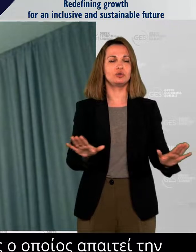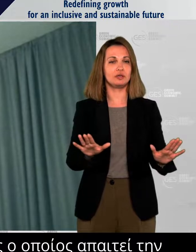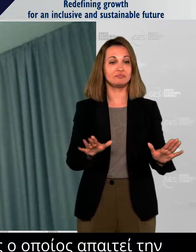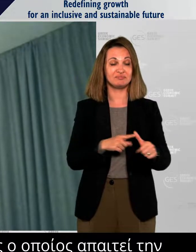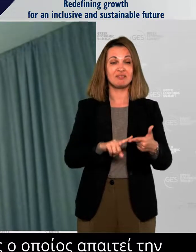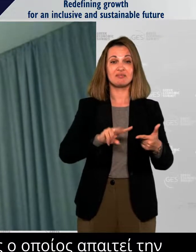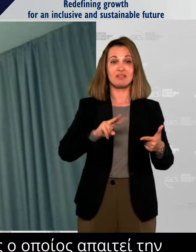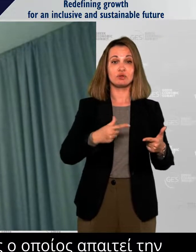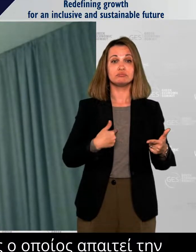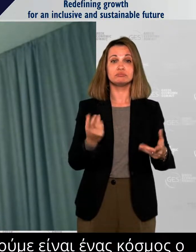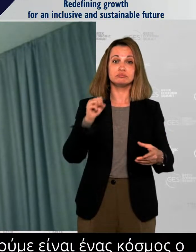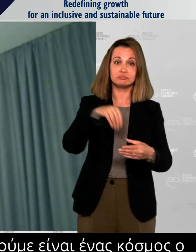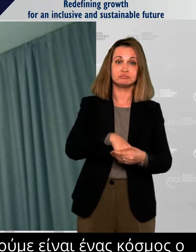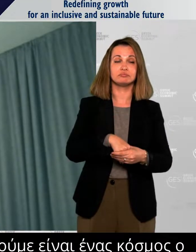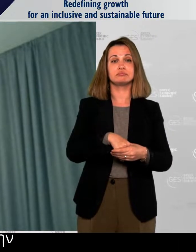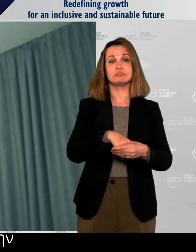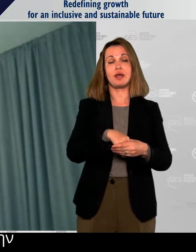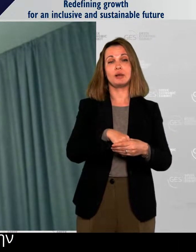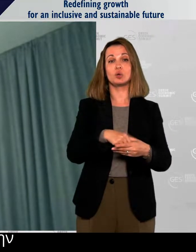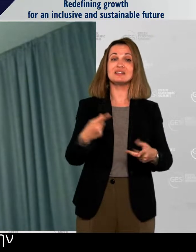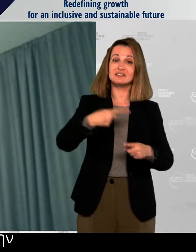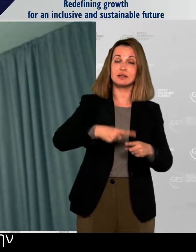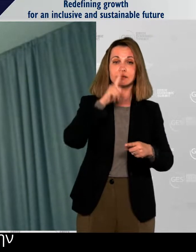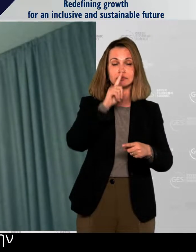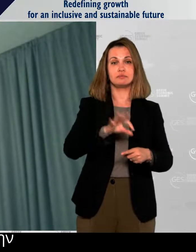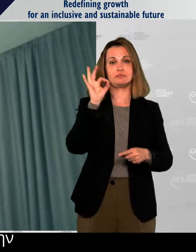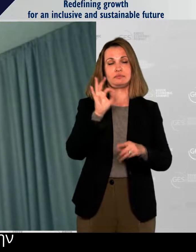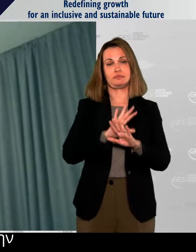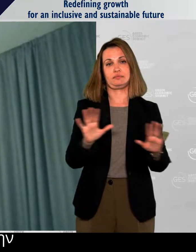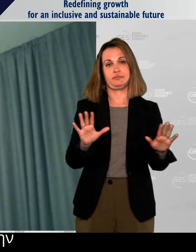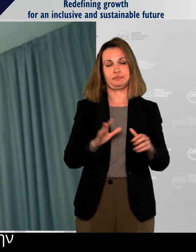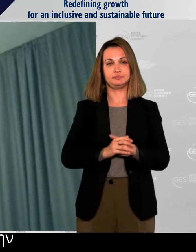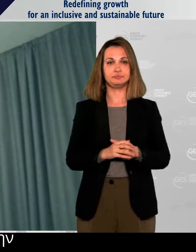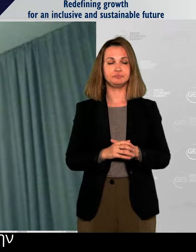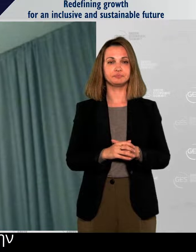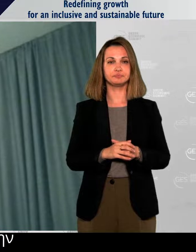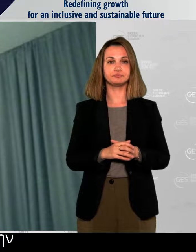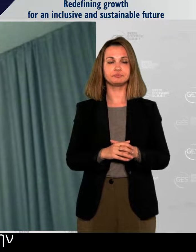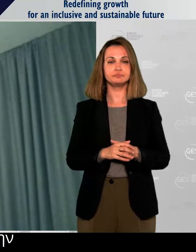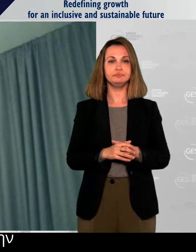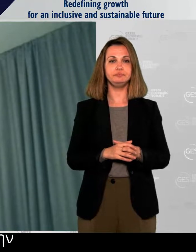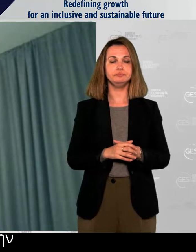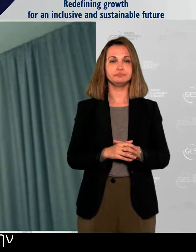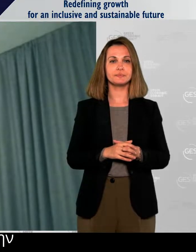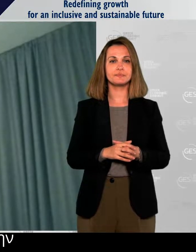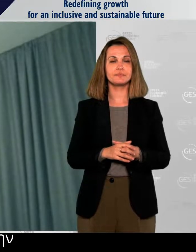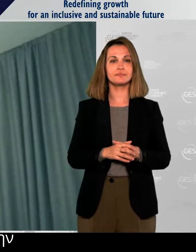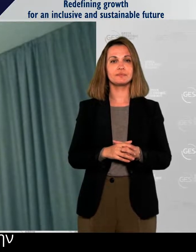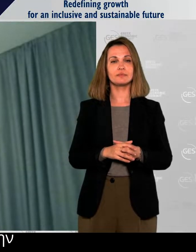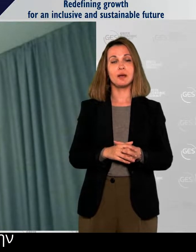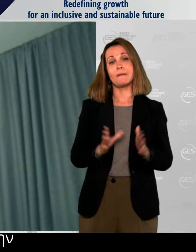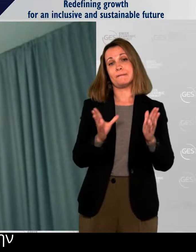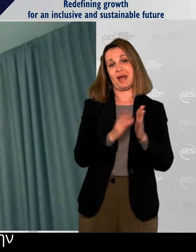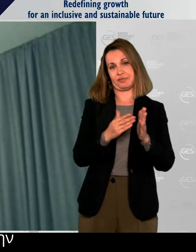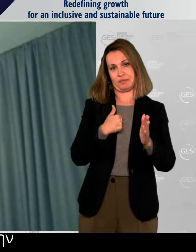You should know that we have completely reviewed our supply chain. We have created, as an example, one of the most famous